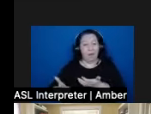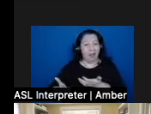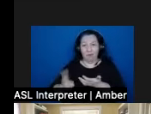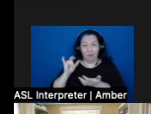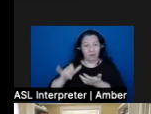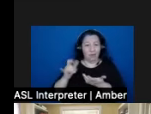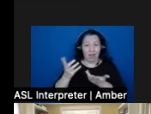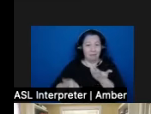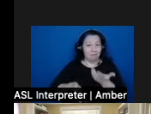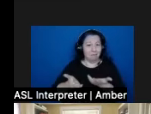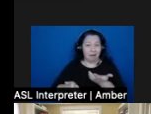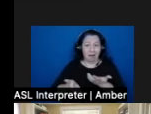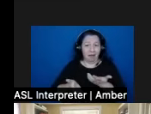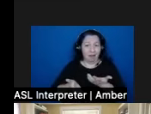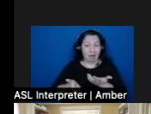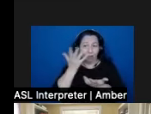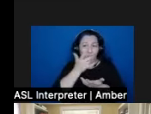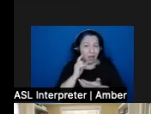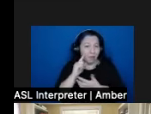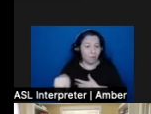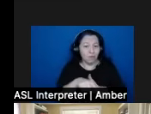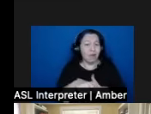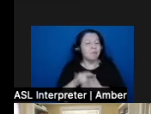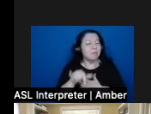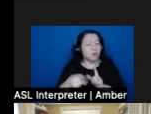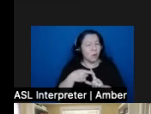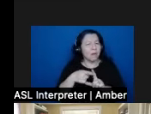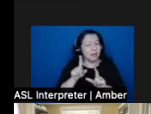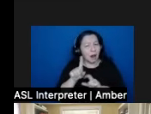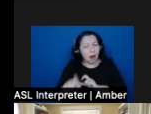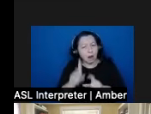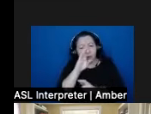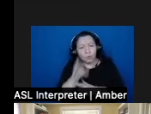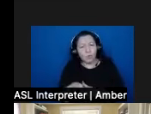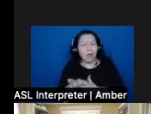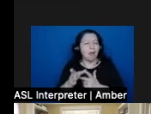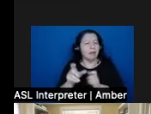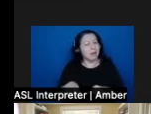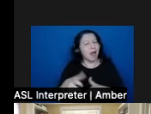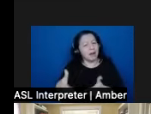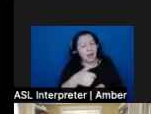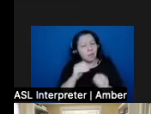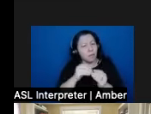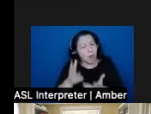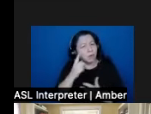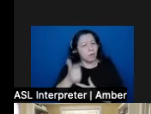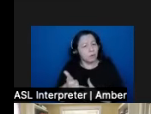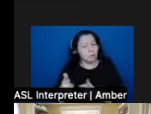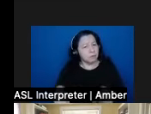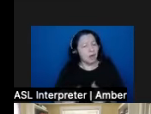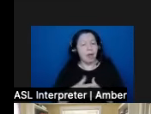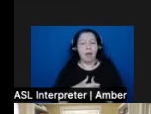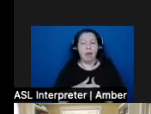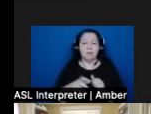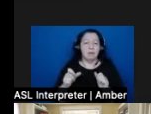them. And so that's where they can ask maybe some of those direct questions and get more information, ask